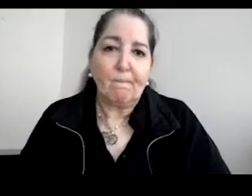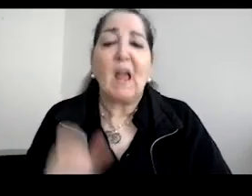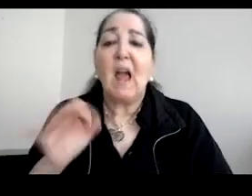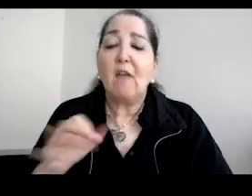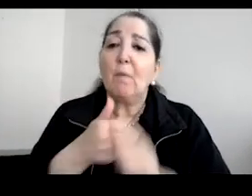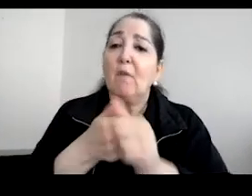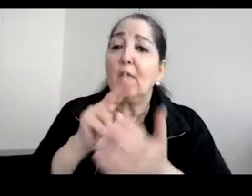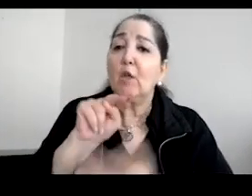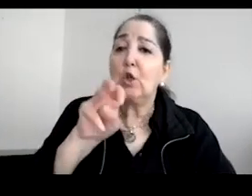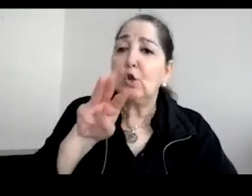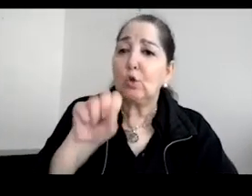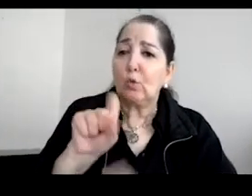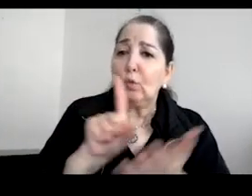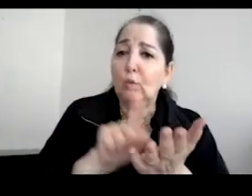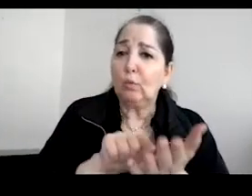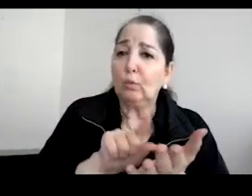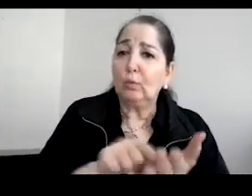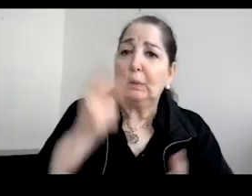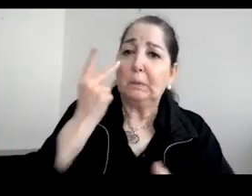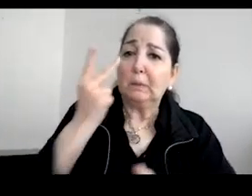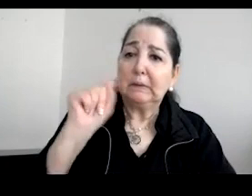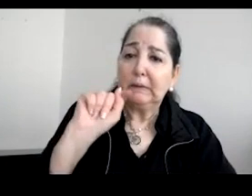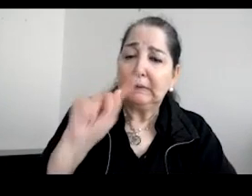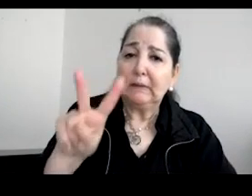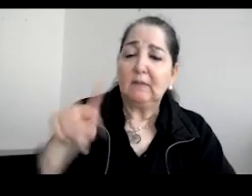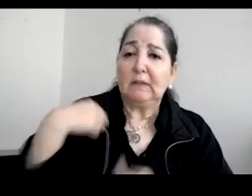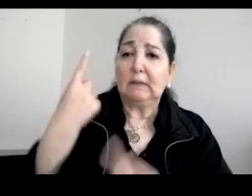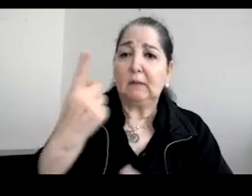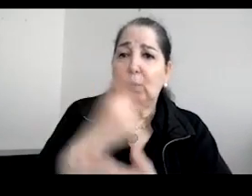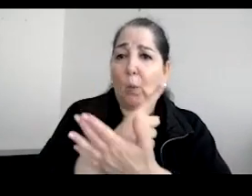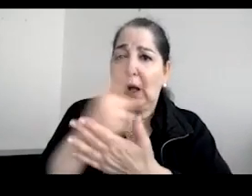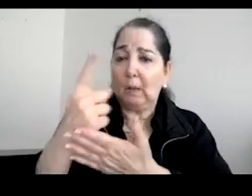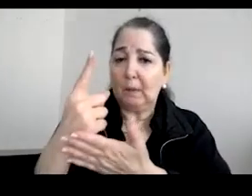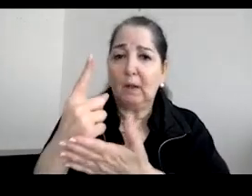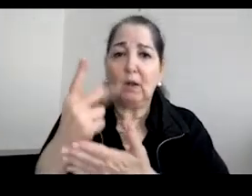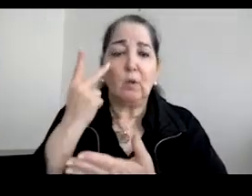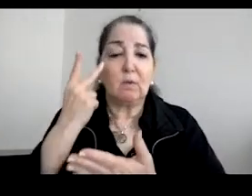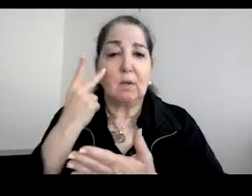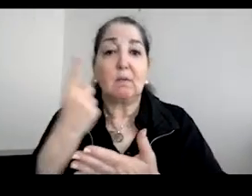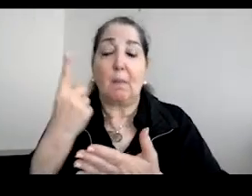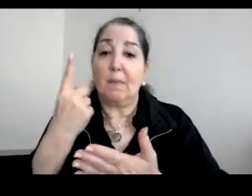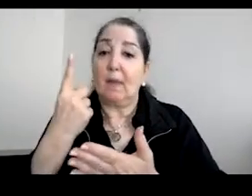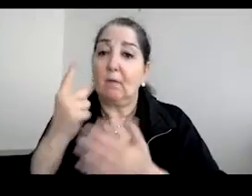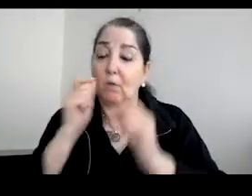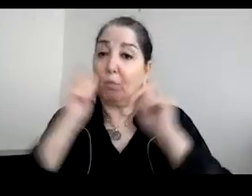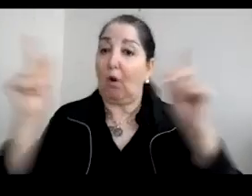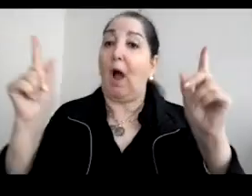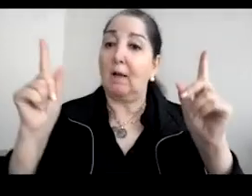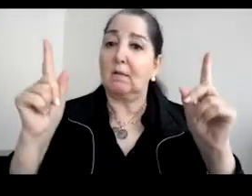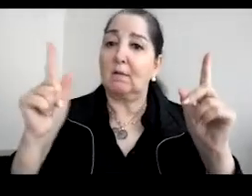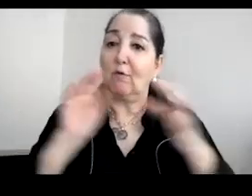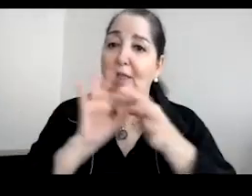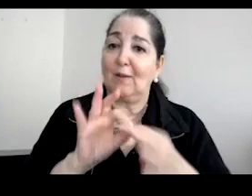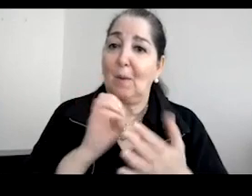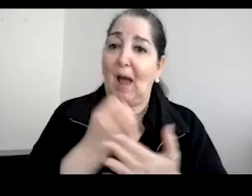last week or so, you may have seen that there was really a surprising bit of economic news that came out. So